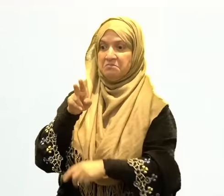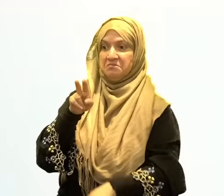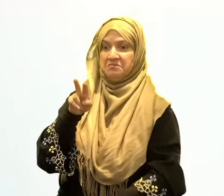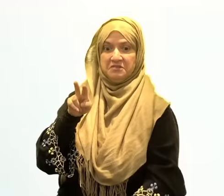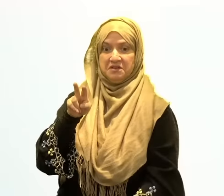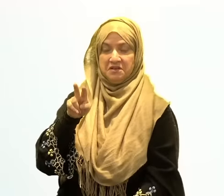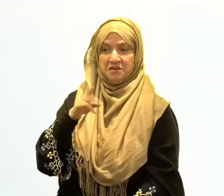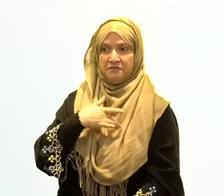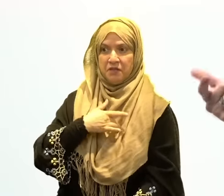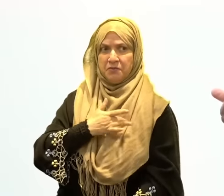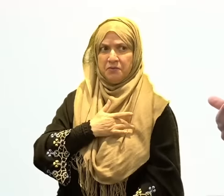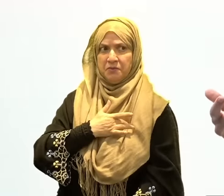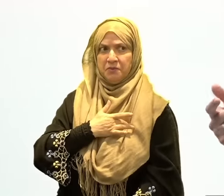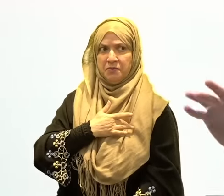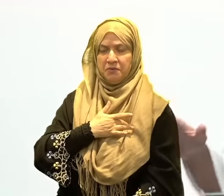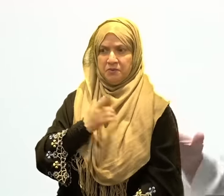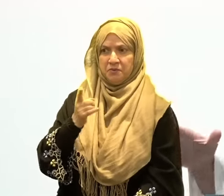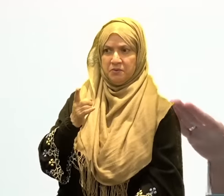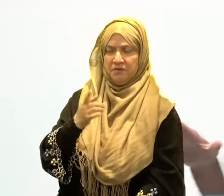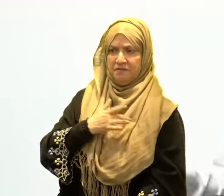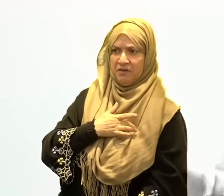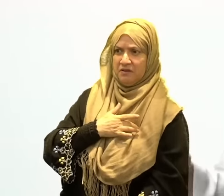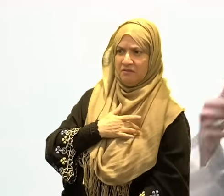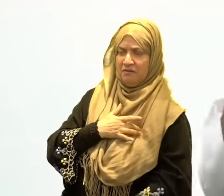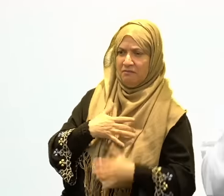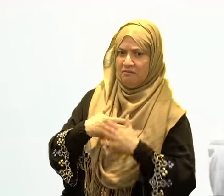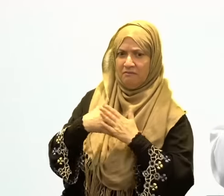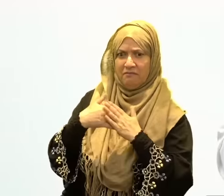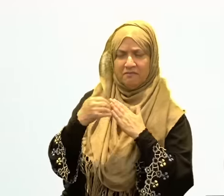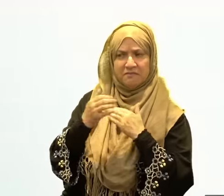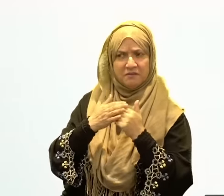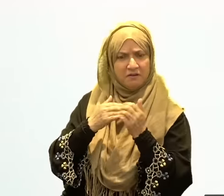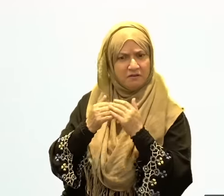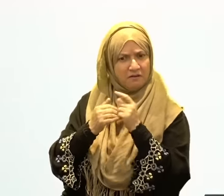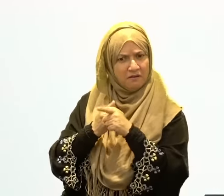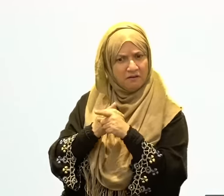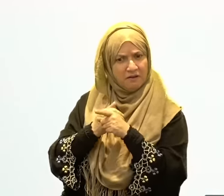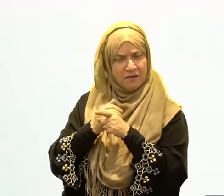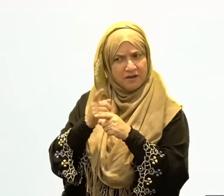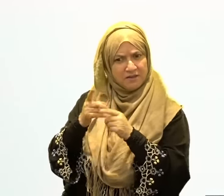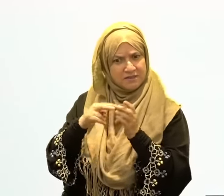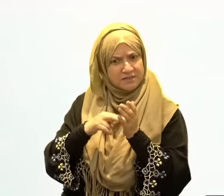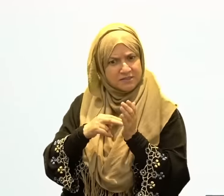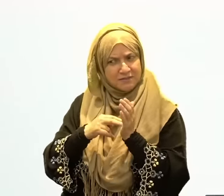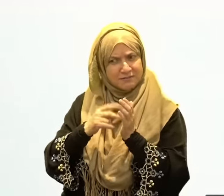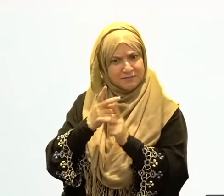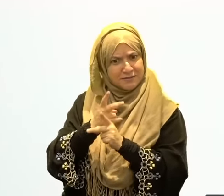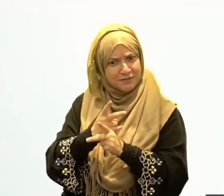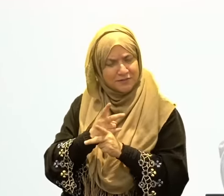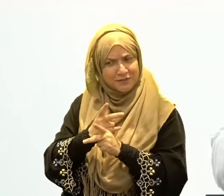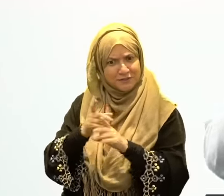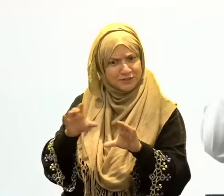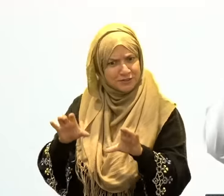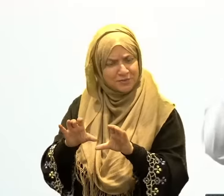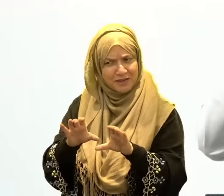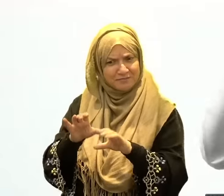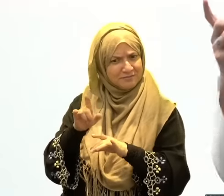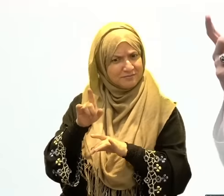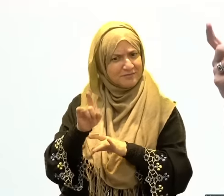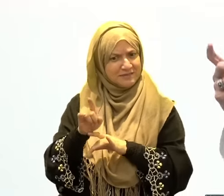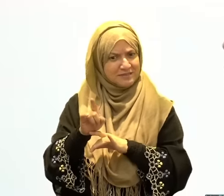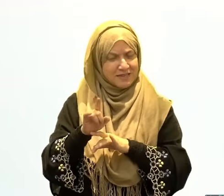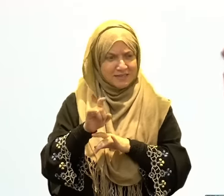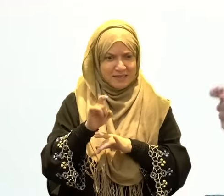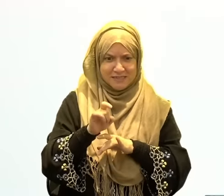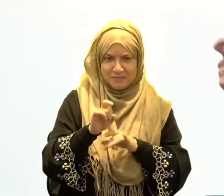feel like you might even have to apologize, right? Oh, I'm not trying to backbite here. Oh, wait, excuse me, I didn't mean to say that way. Because something